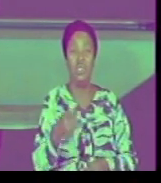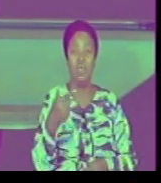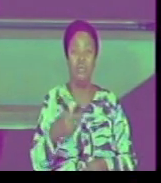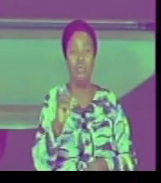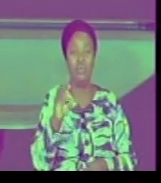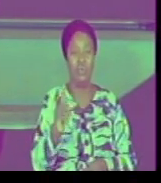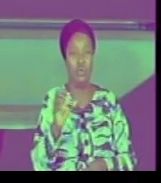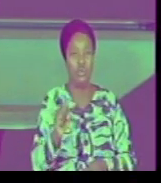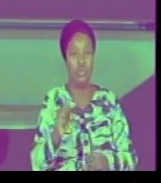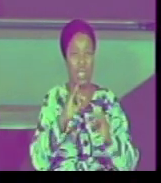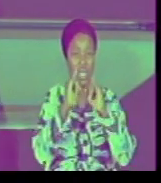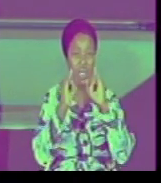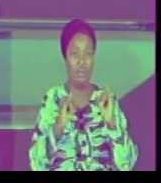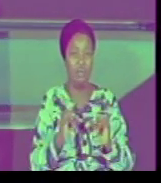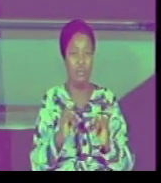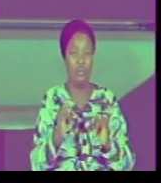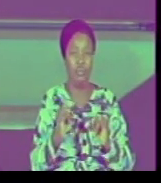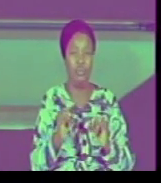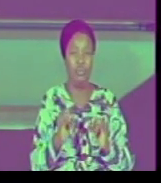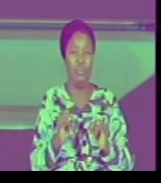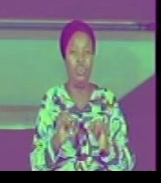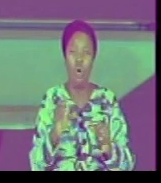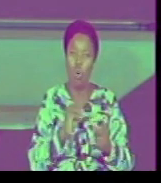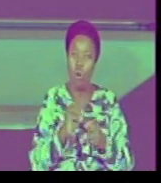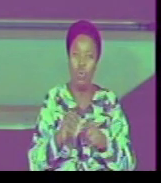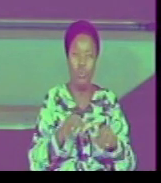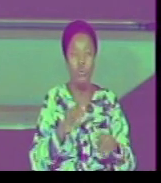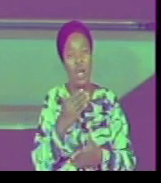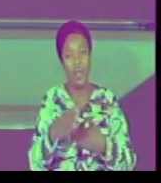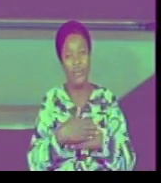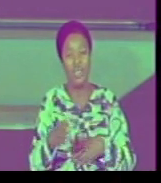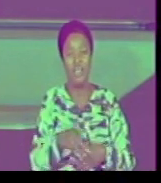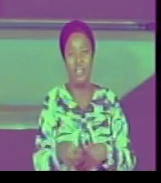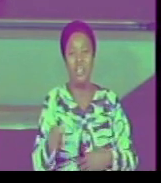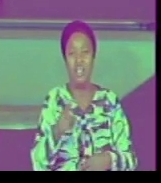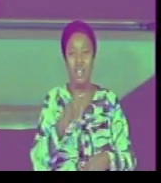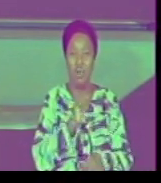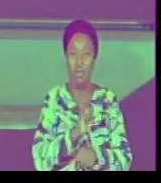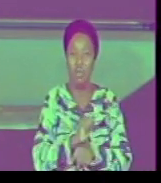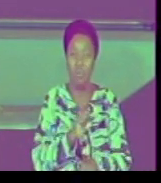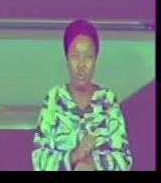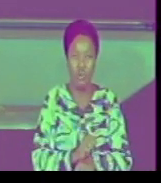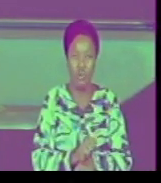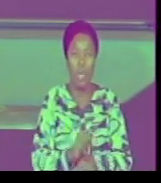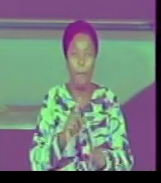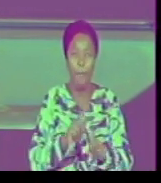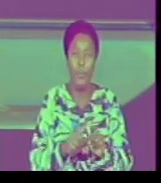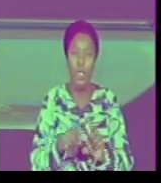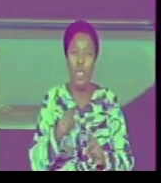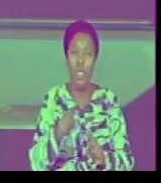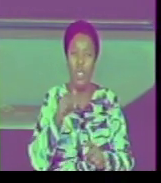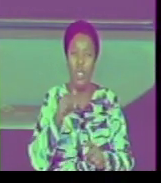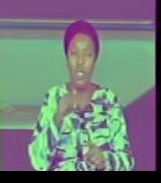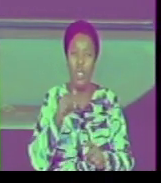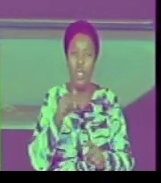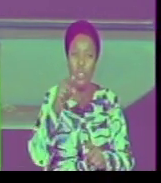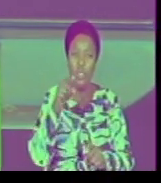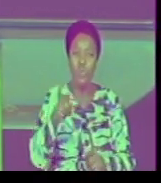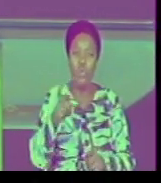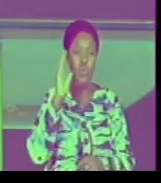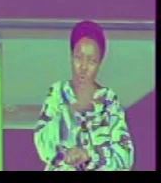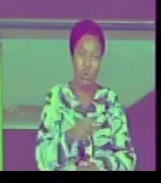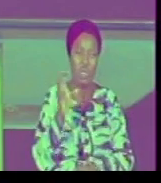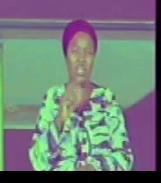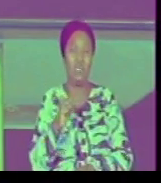works, but thou shalt surely overthrow them. You overthrow all the images and the idols of